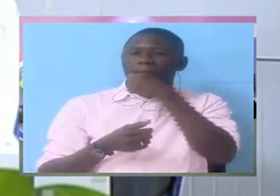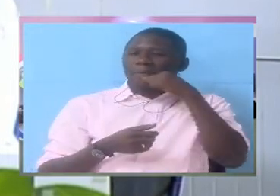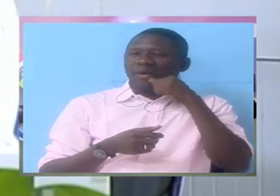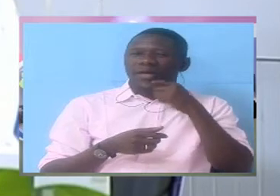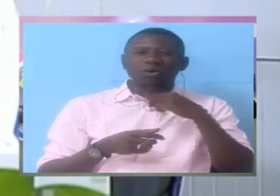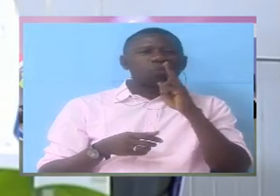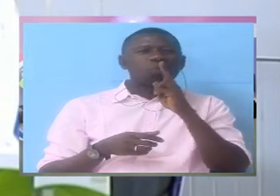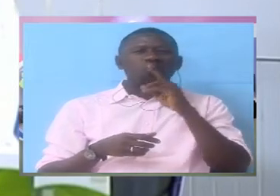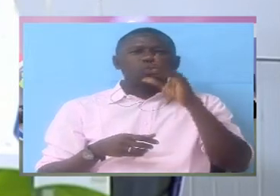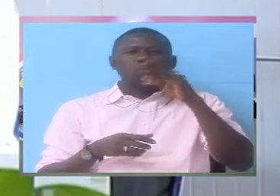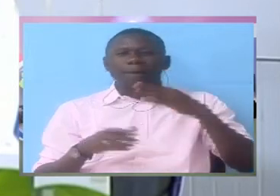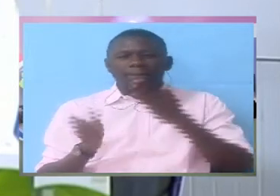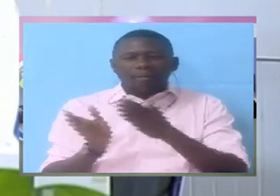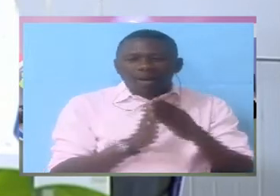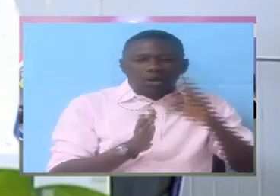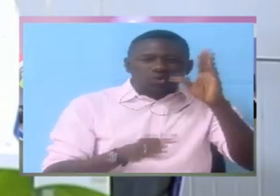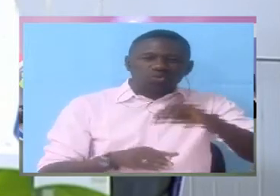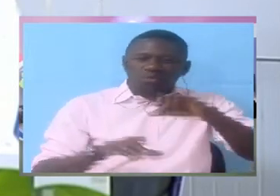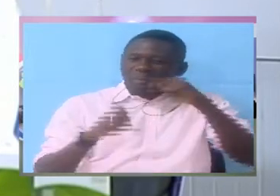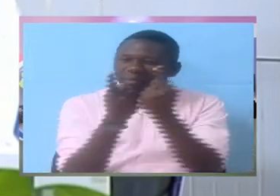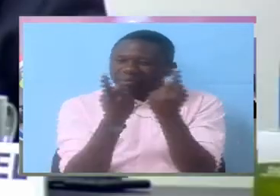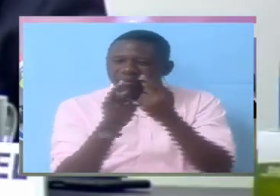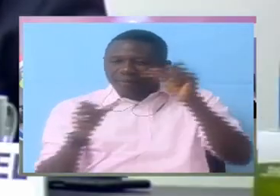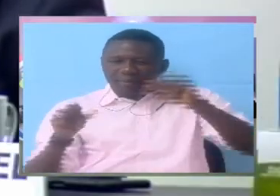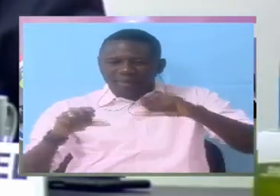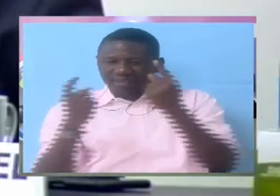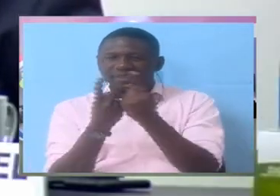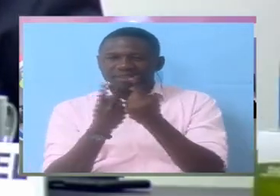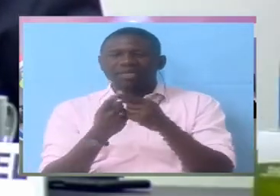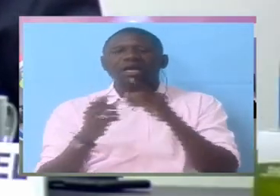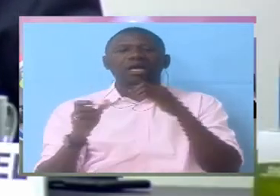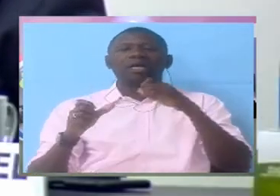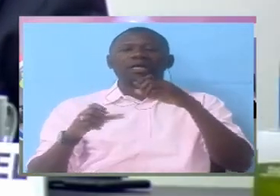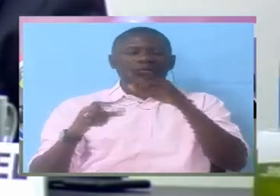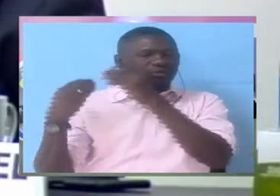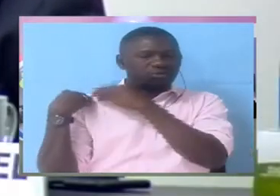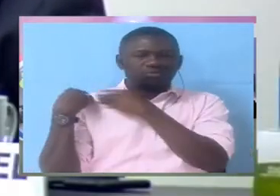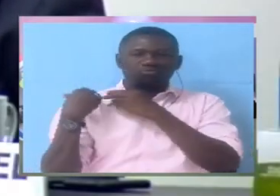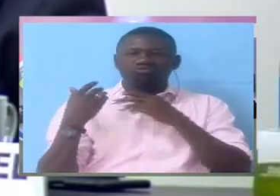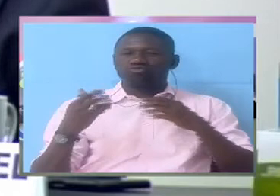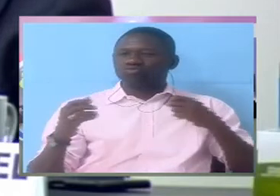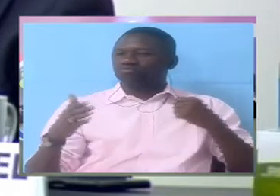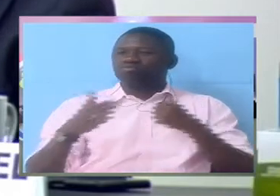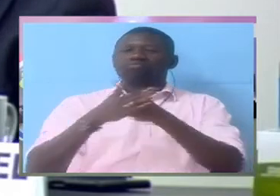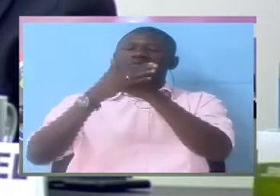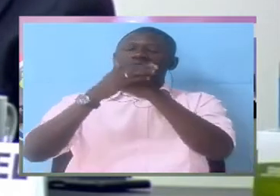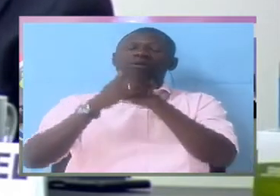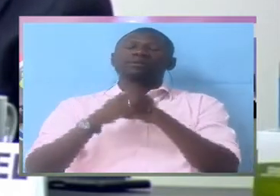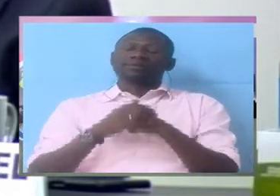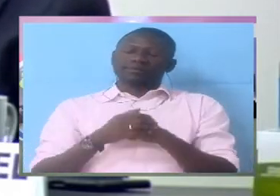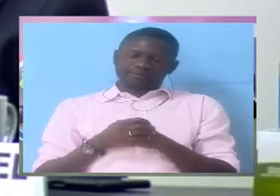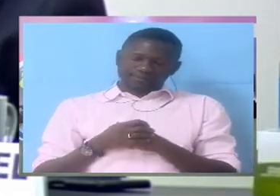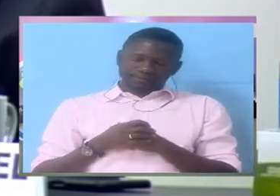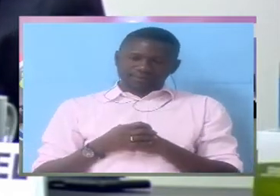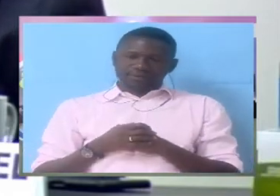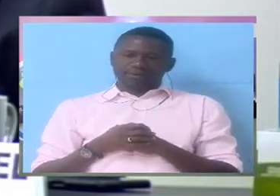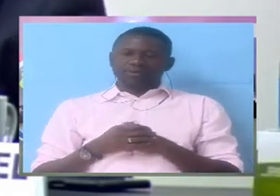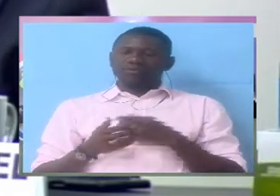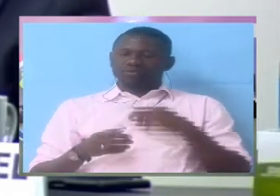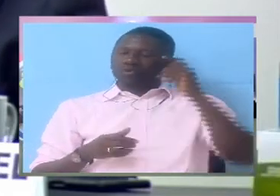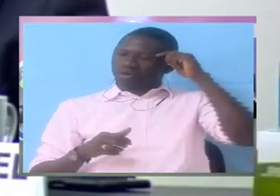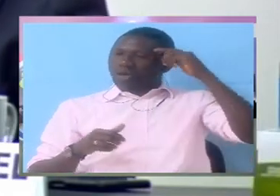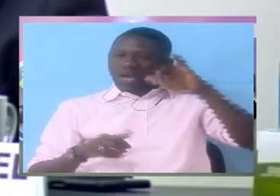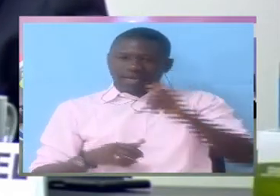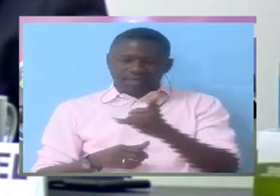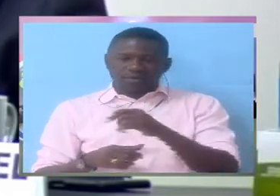Director General Carola. You would agree with me that operations is in fact at the heart